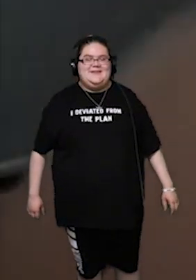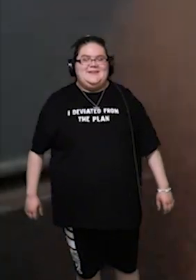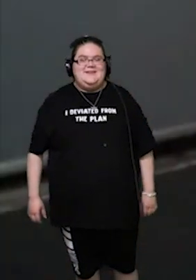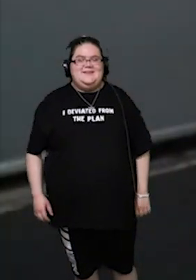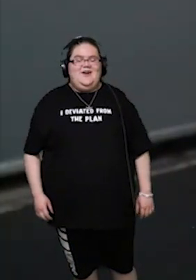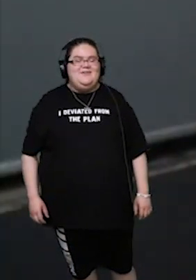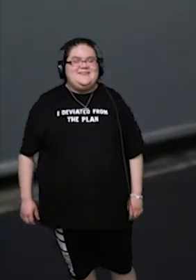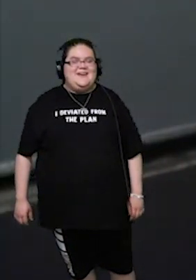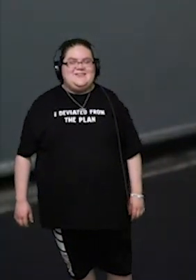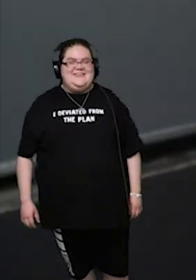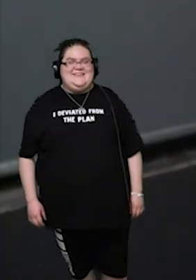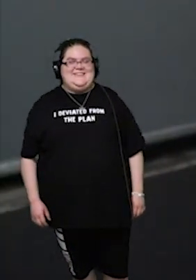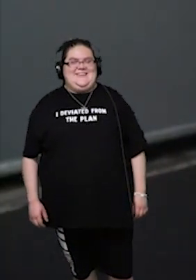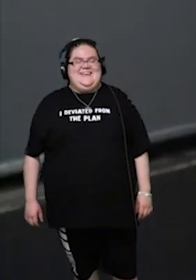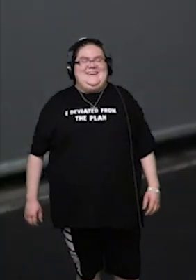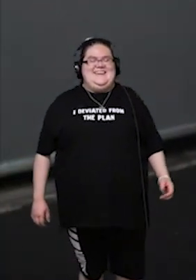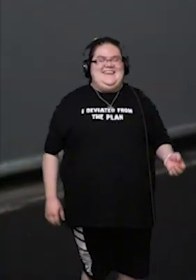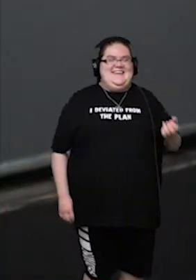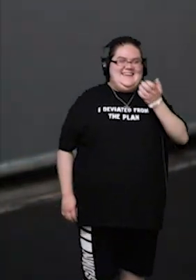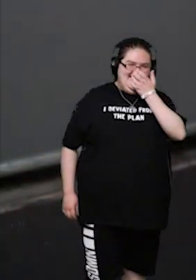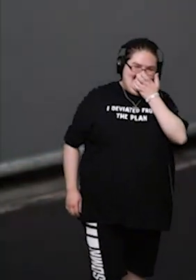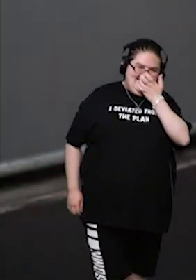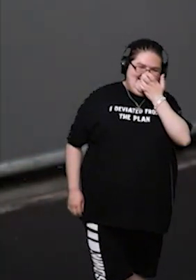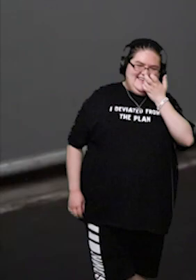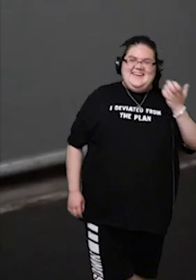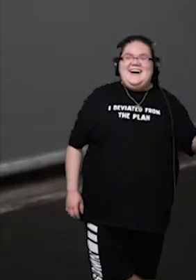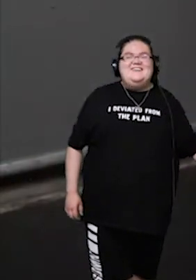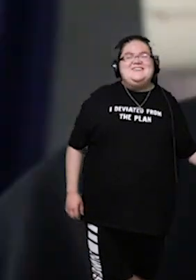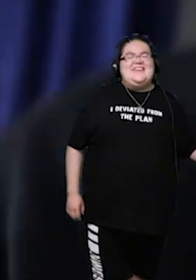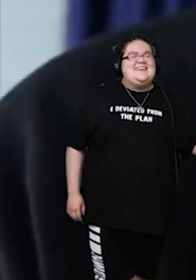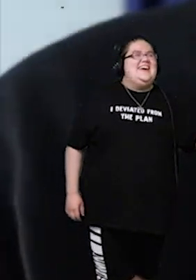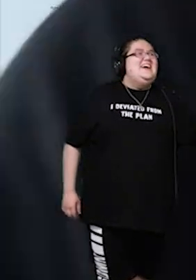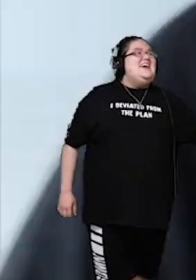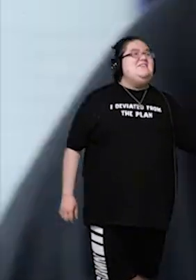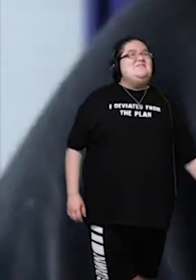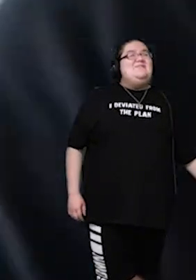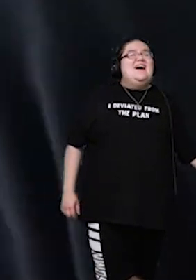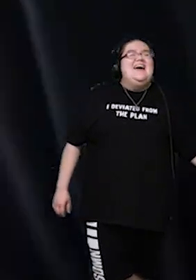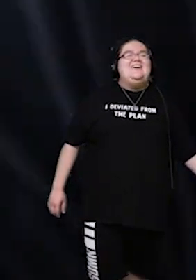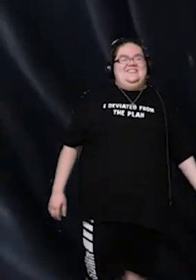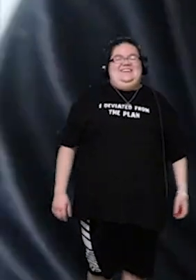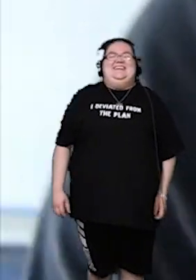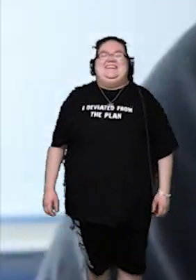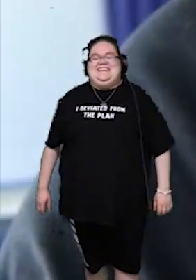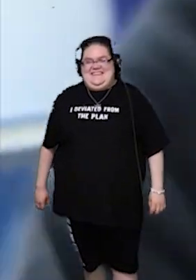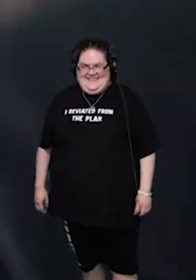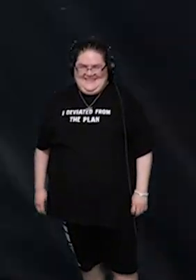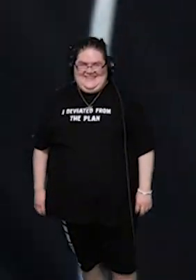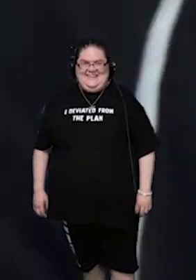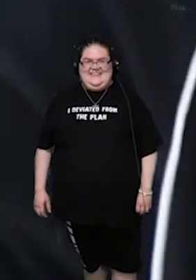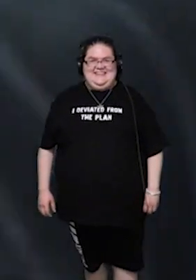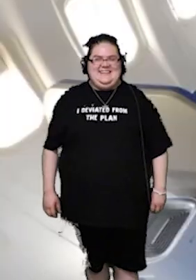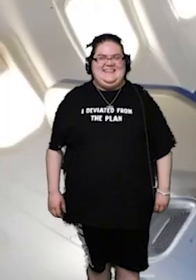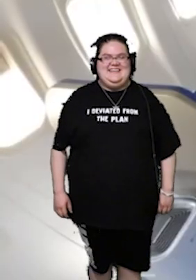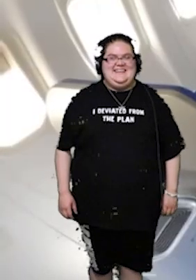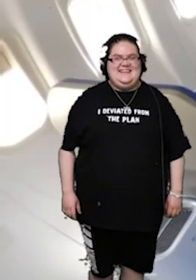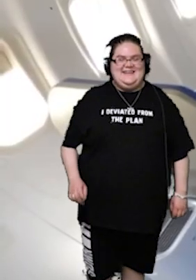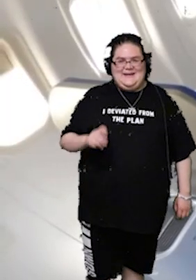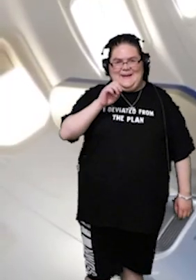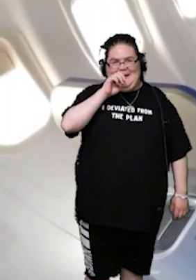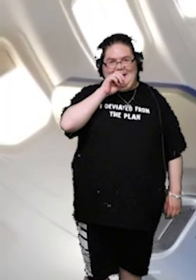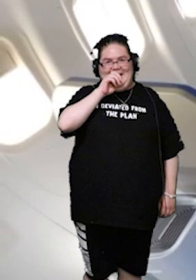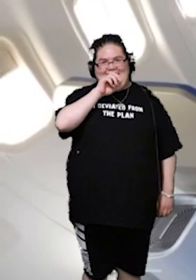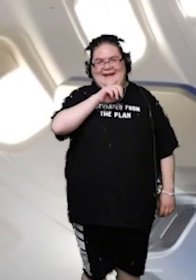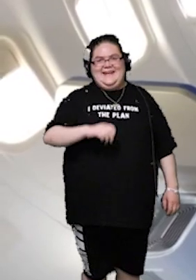works? No, it doesn't. No, it doesn't. I don't want to, guys, I don't want to win again. Like, I don't want to win. I don't want to